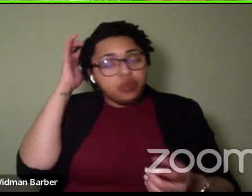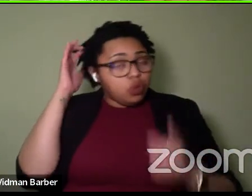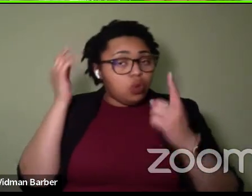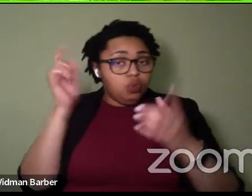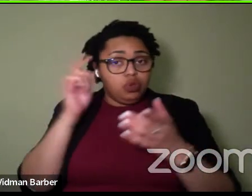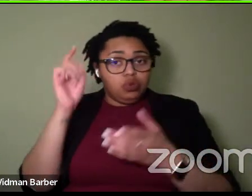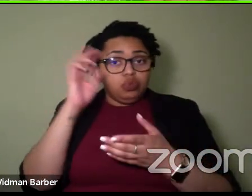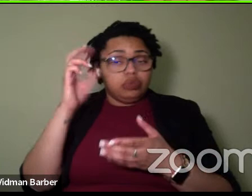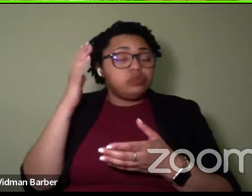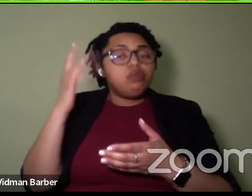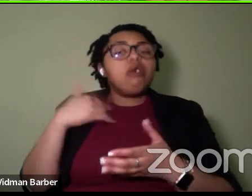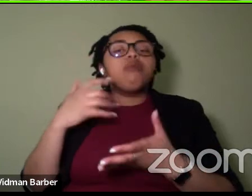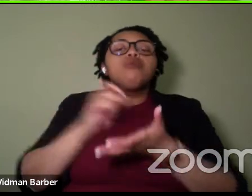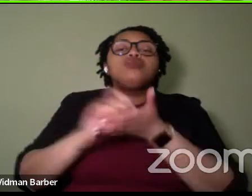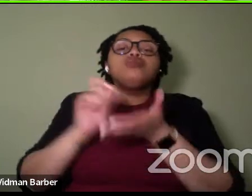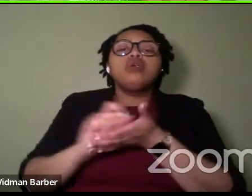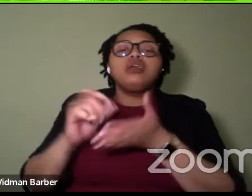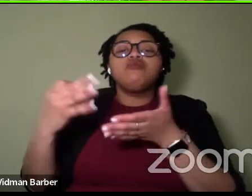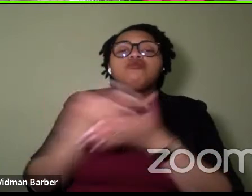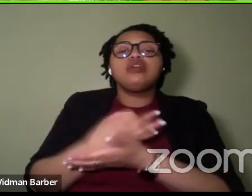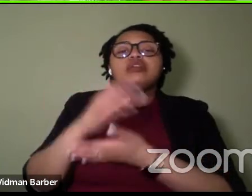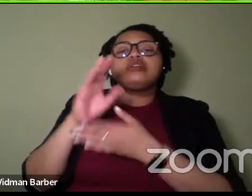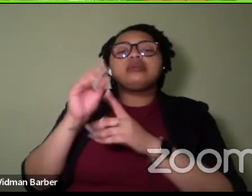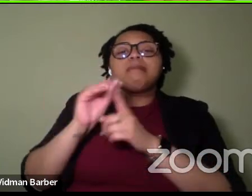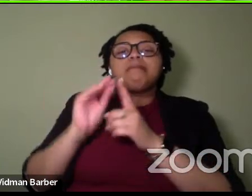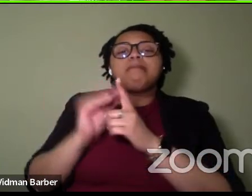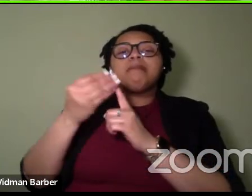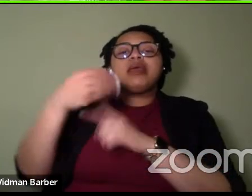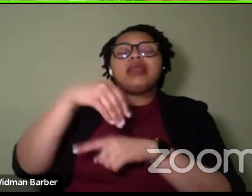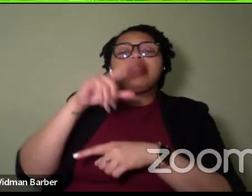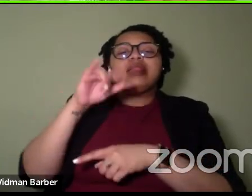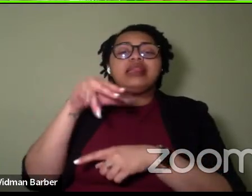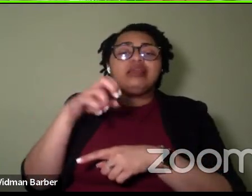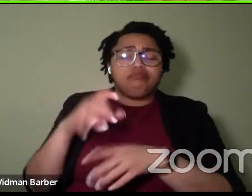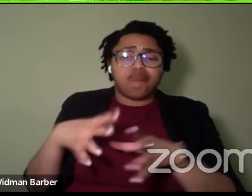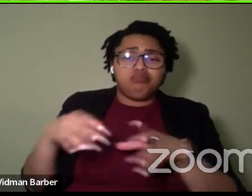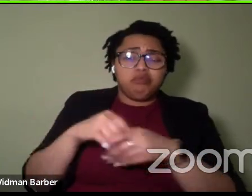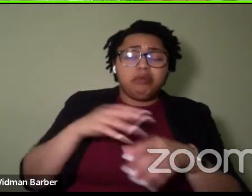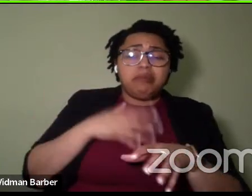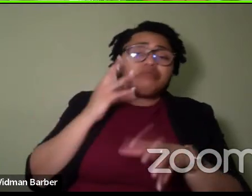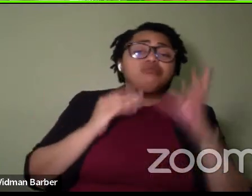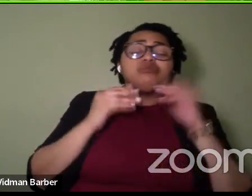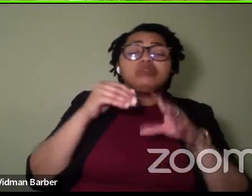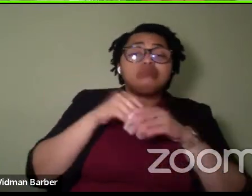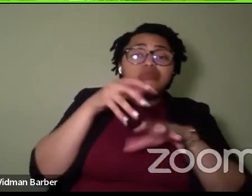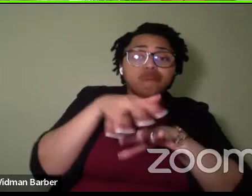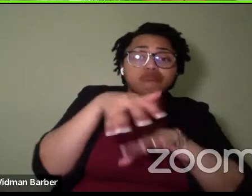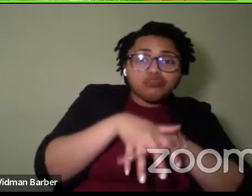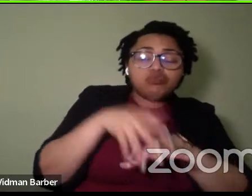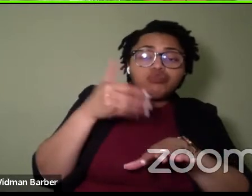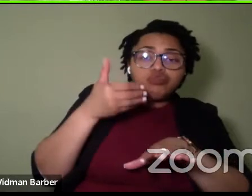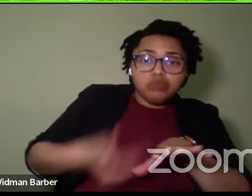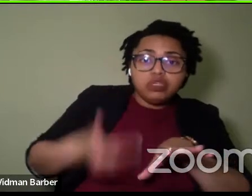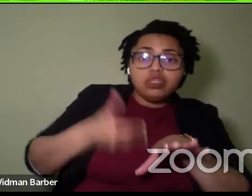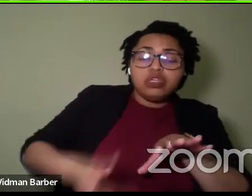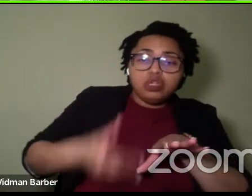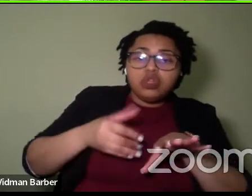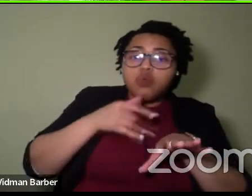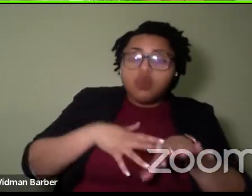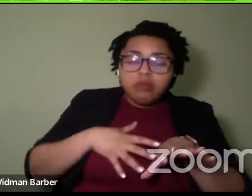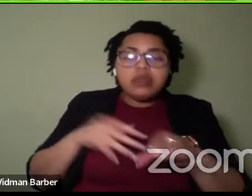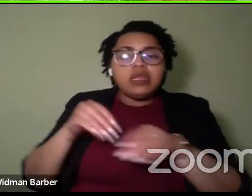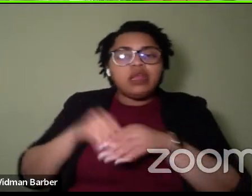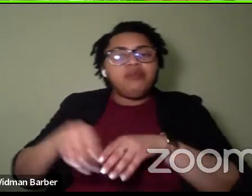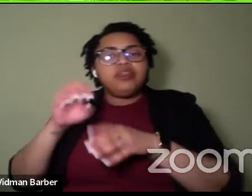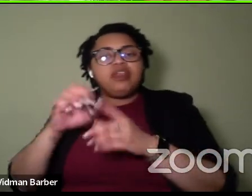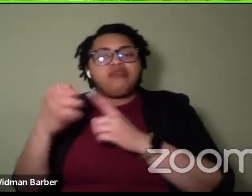to kind of incorporate my experiences as an Indigenous woman in the environmental sciences, as an Indigenous woman who has been displaced from